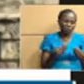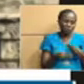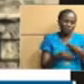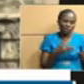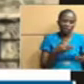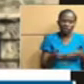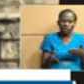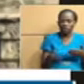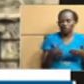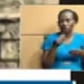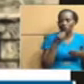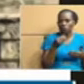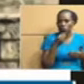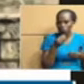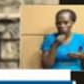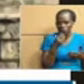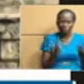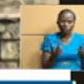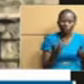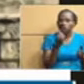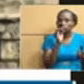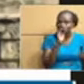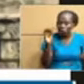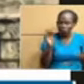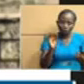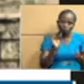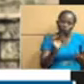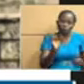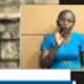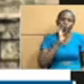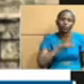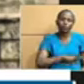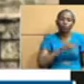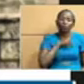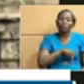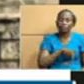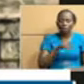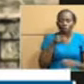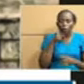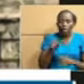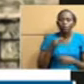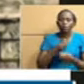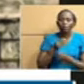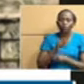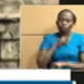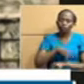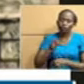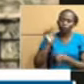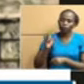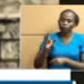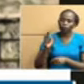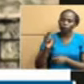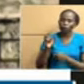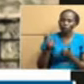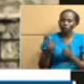food stuff, which leaves zero or limited profit margin. The men are making more on a profit margin. So